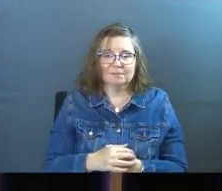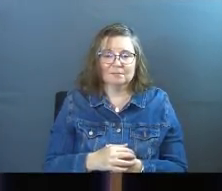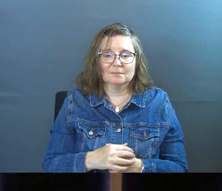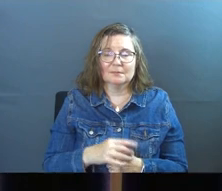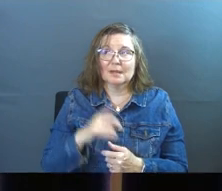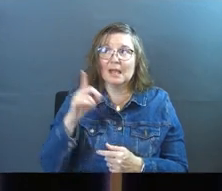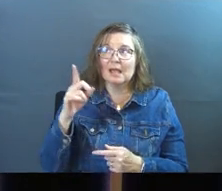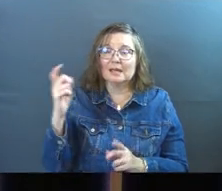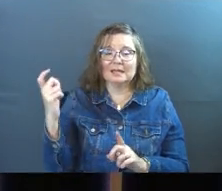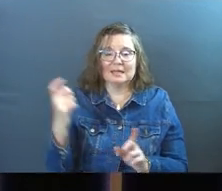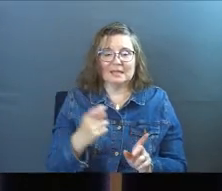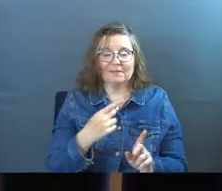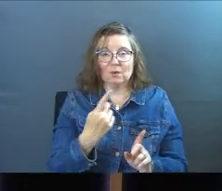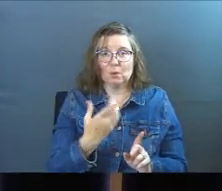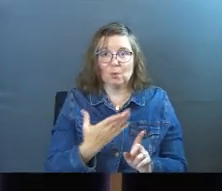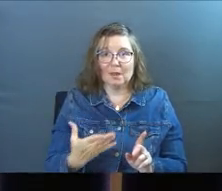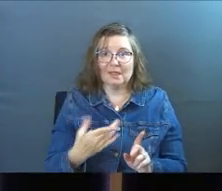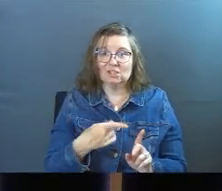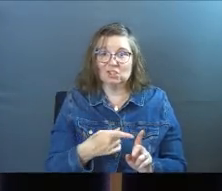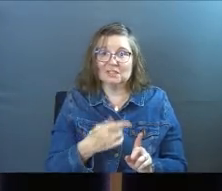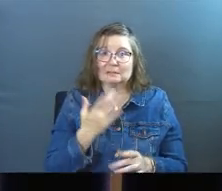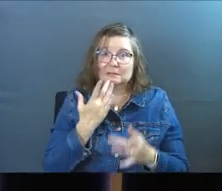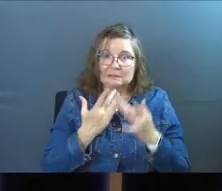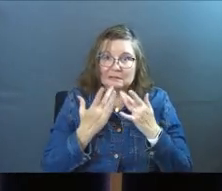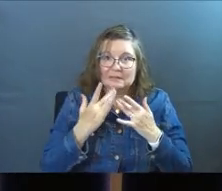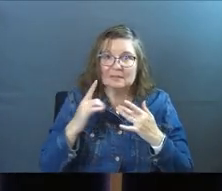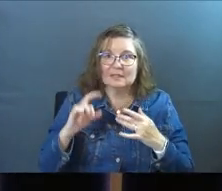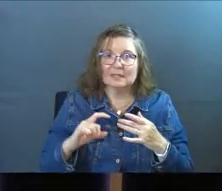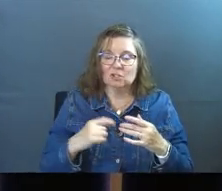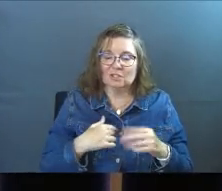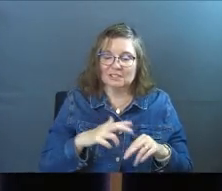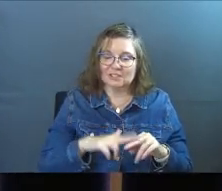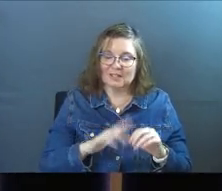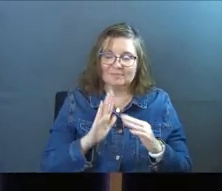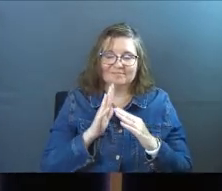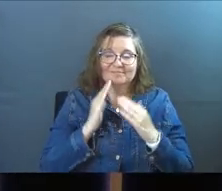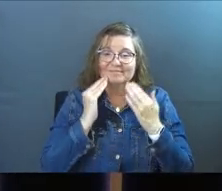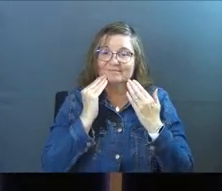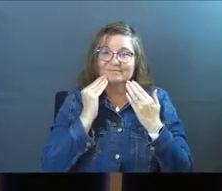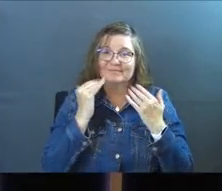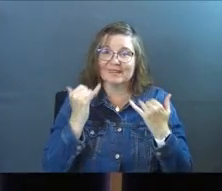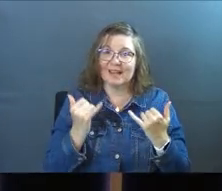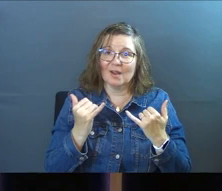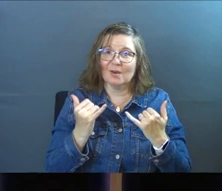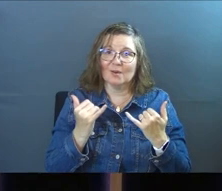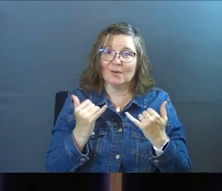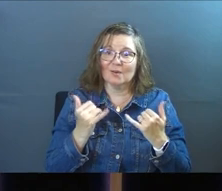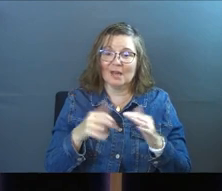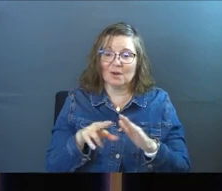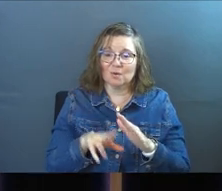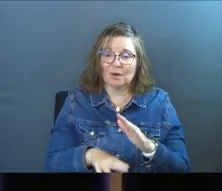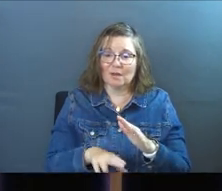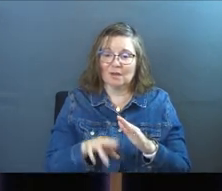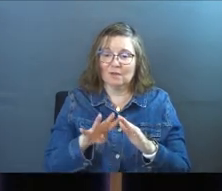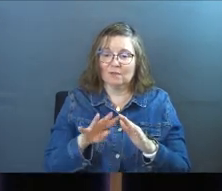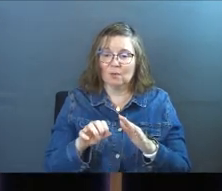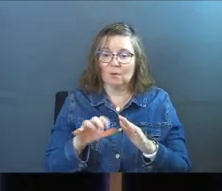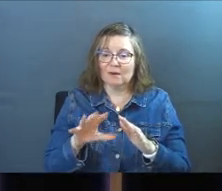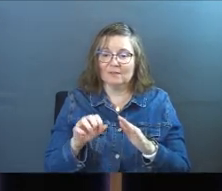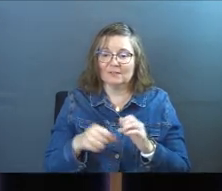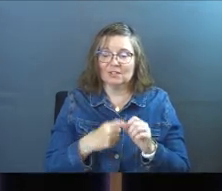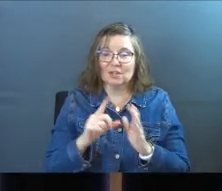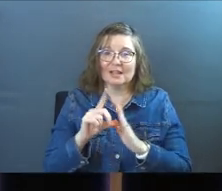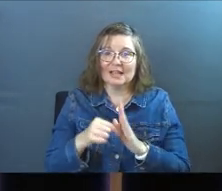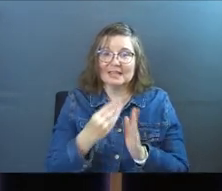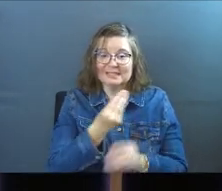And he gave her the one thing that she desperately needed. And she's sitting there with a smile on her face in a graveyard probably 40, 50 years